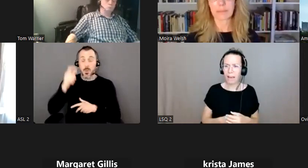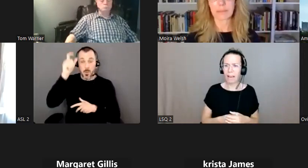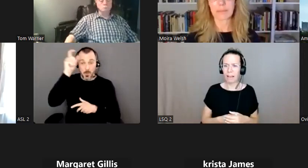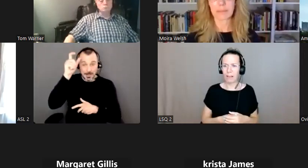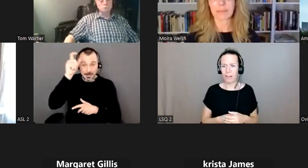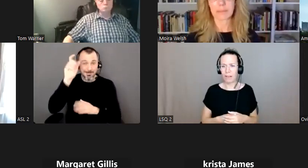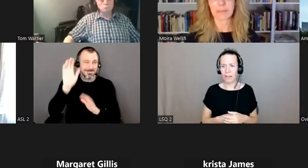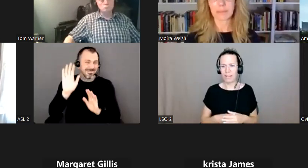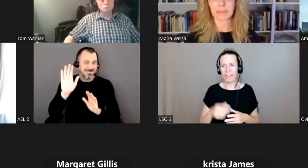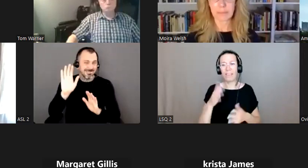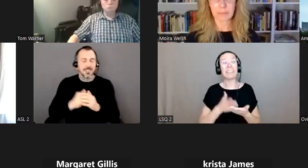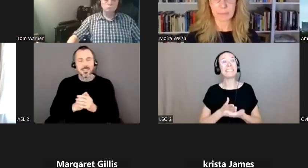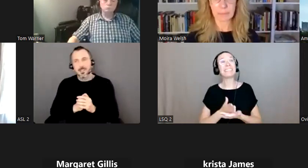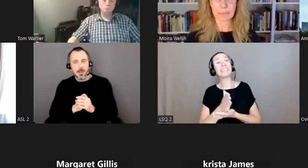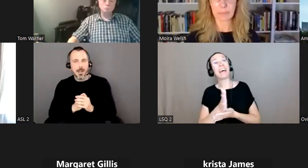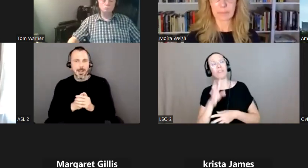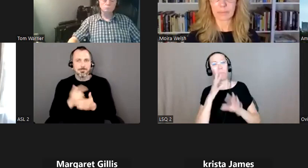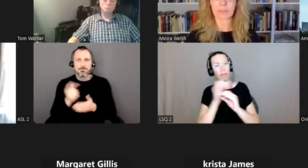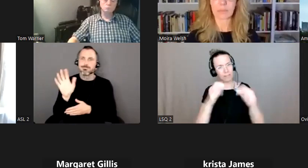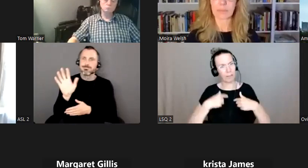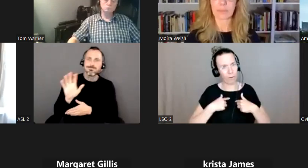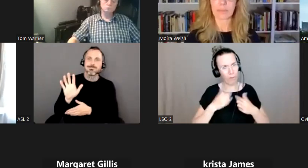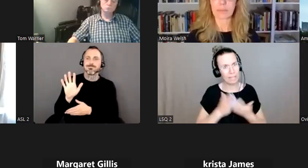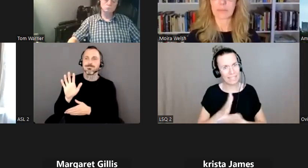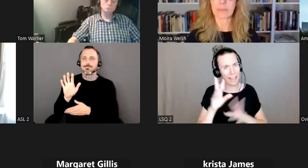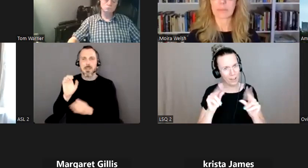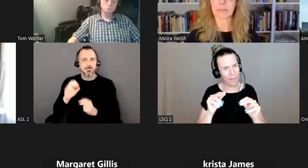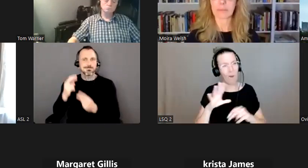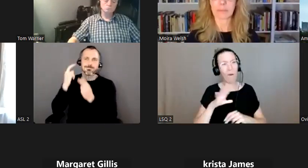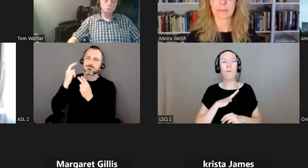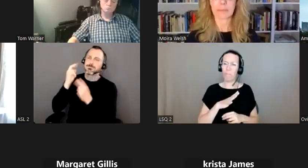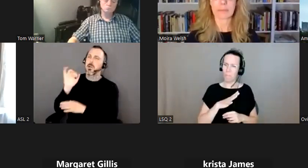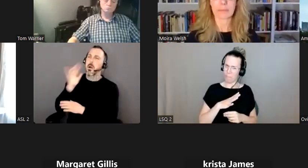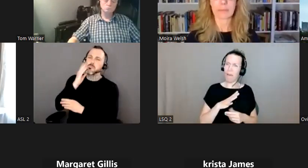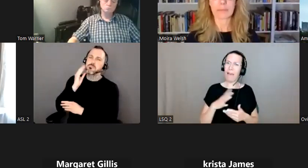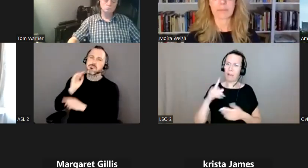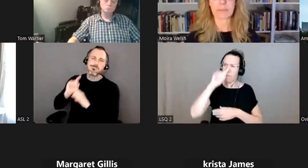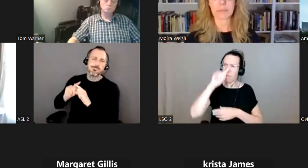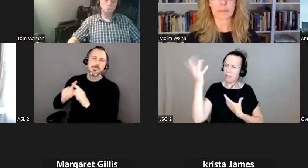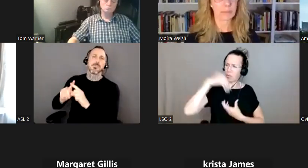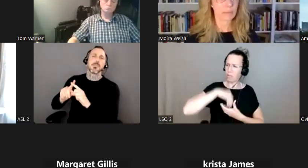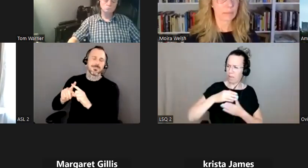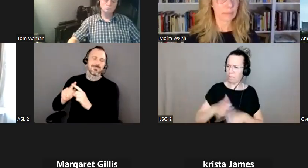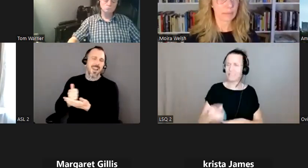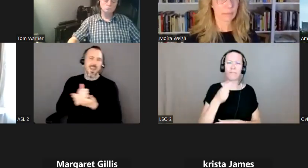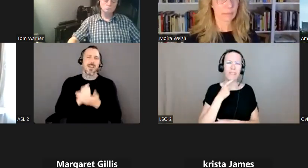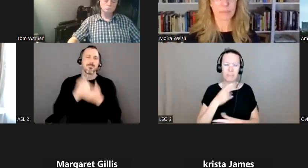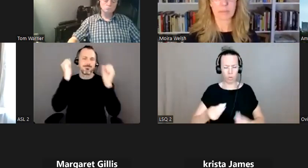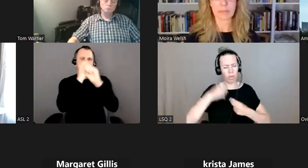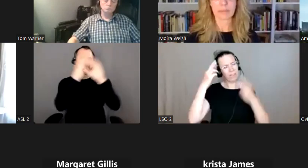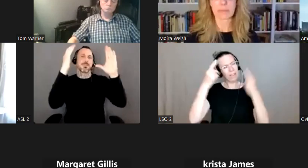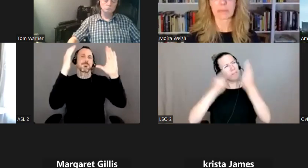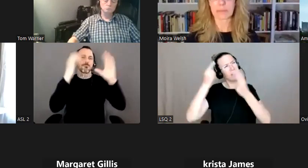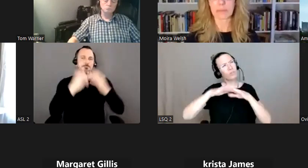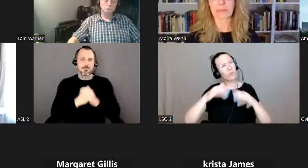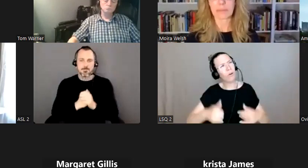it is helpful to have some of these abilities to reflect a lot on life and on the meaning of our